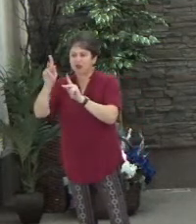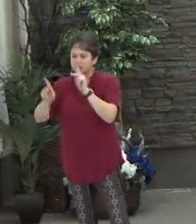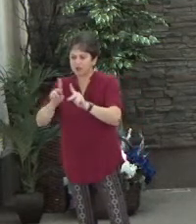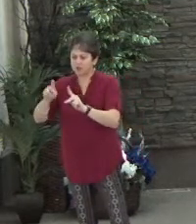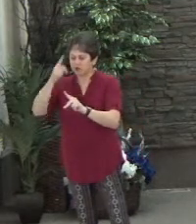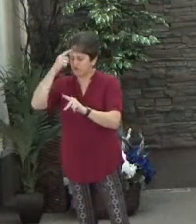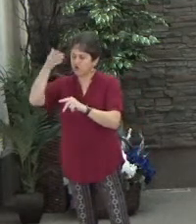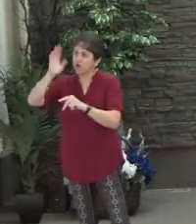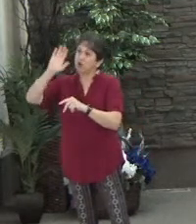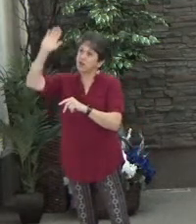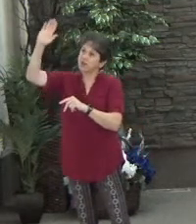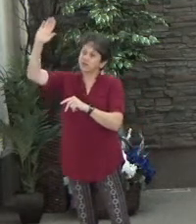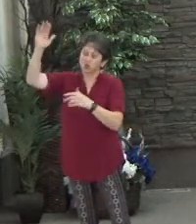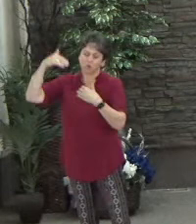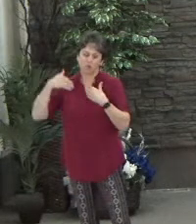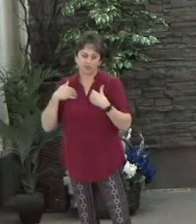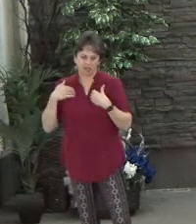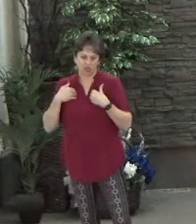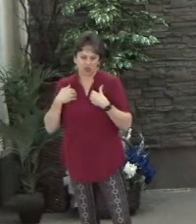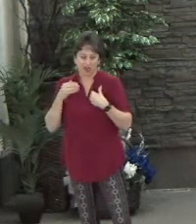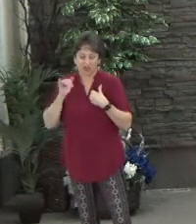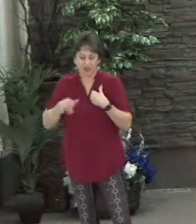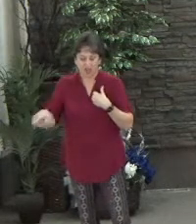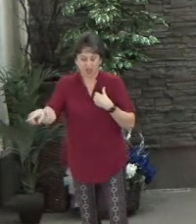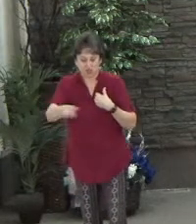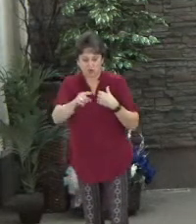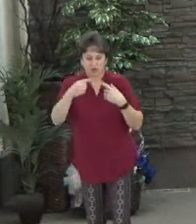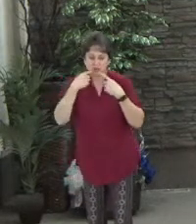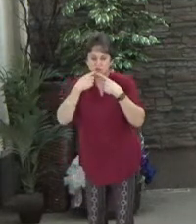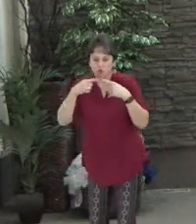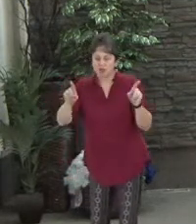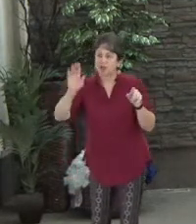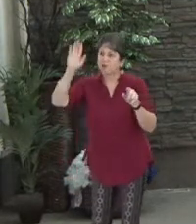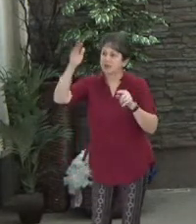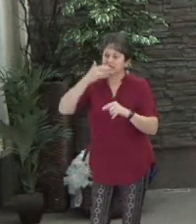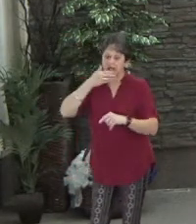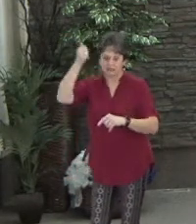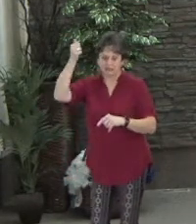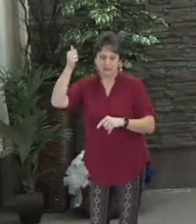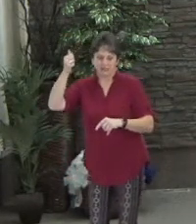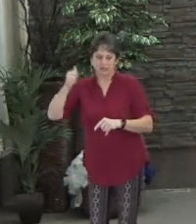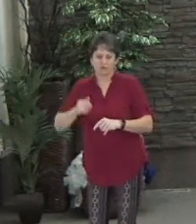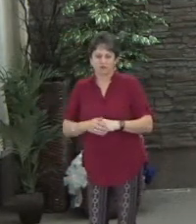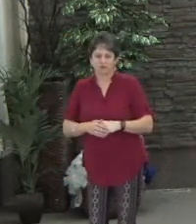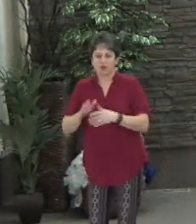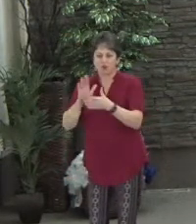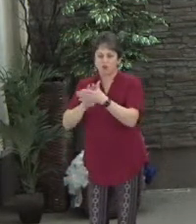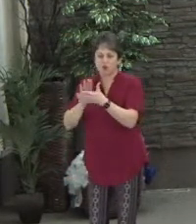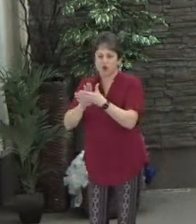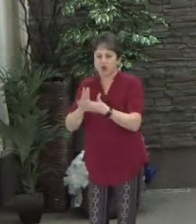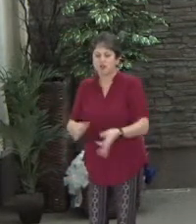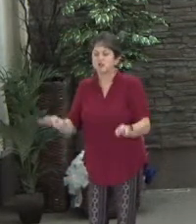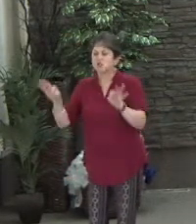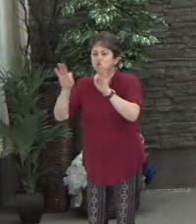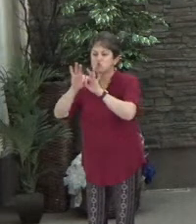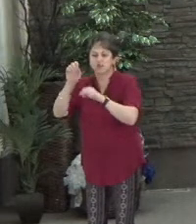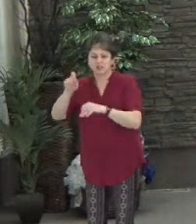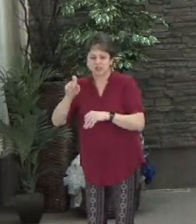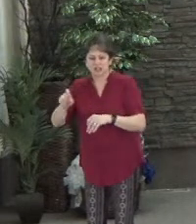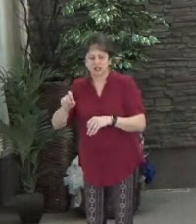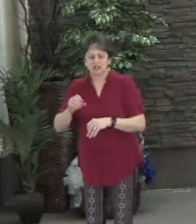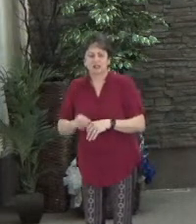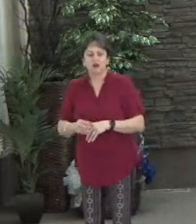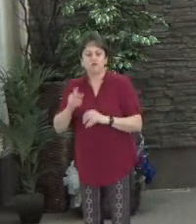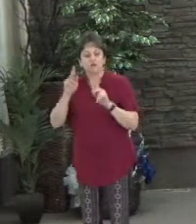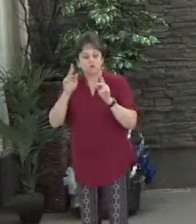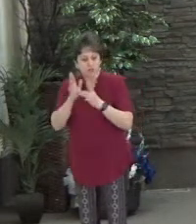for God's own possession, that you may proclaim the excellencies, the praiseworthy deeds of the One